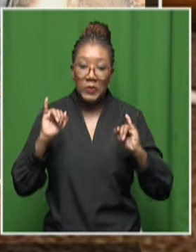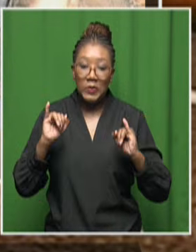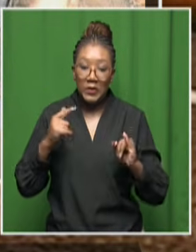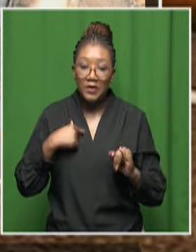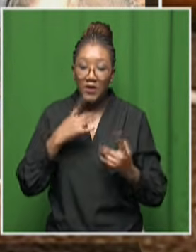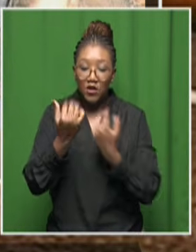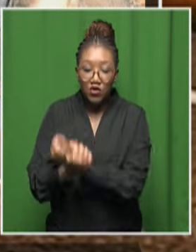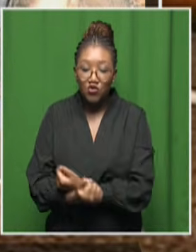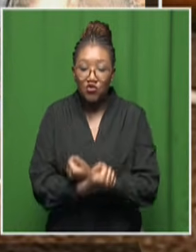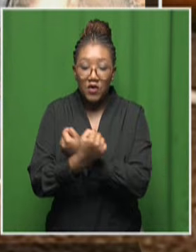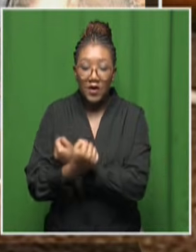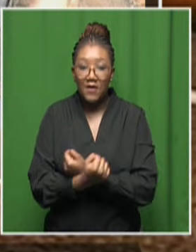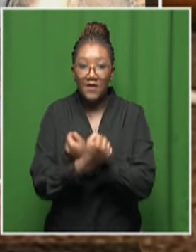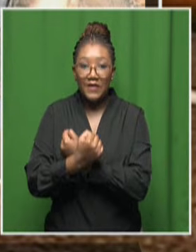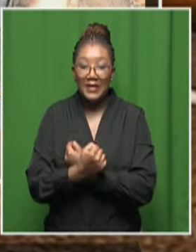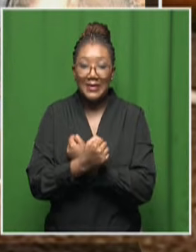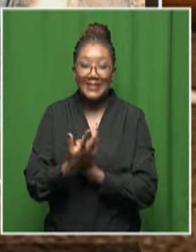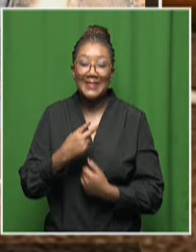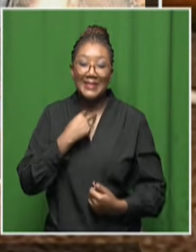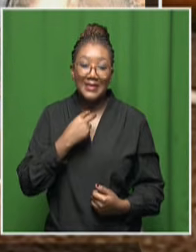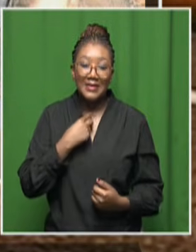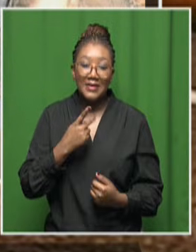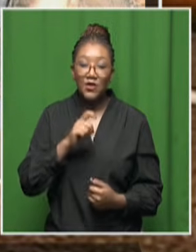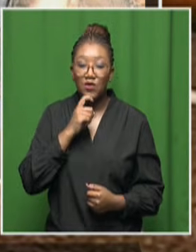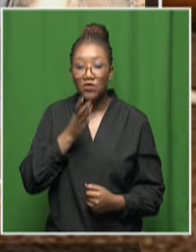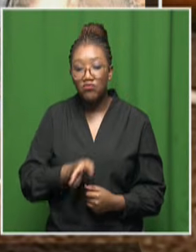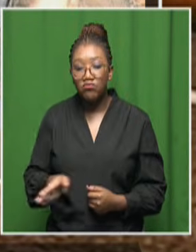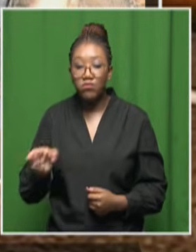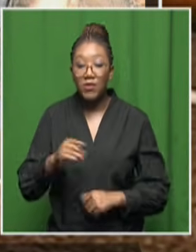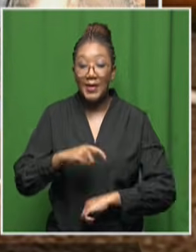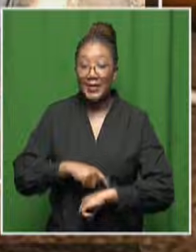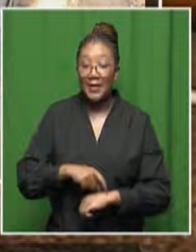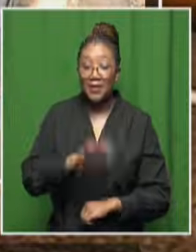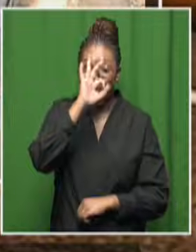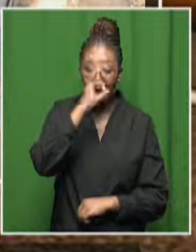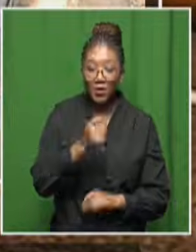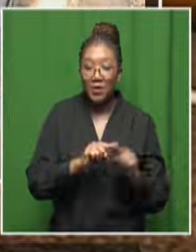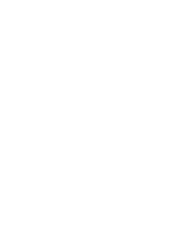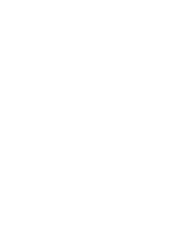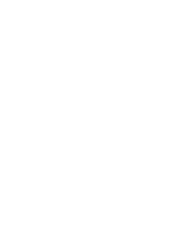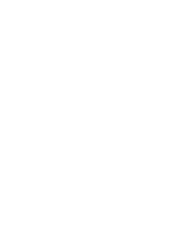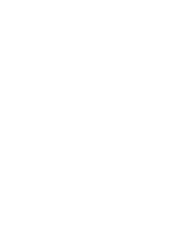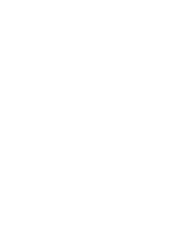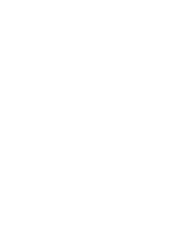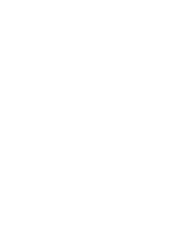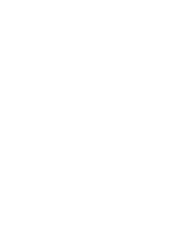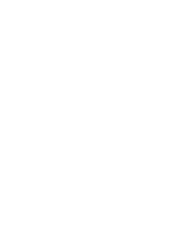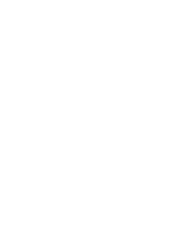of trucks. Look how many trucks are stuck up in there. So avoid it. 3 to 3:30 blasting today and tomorrow.